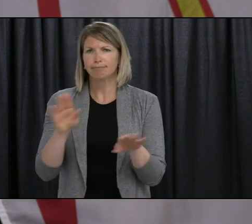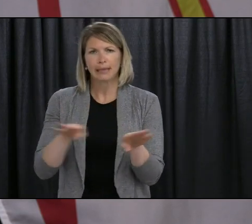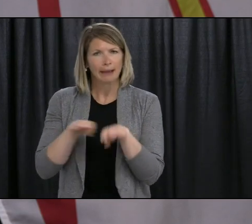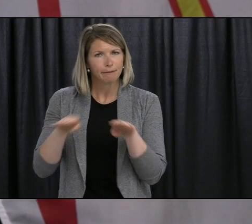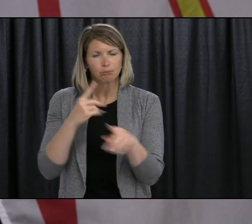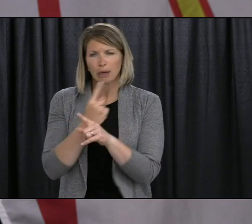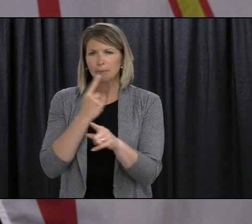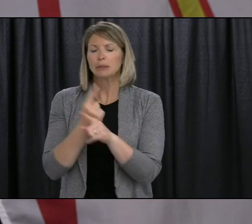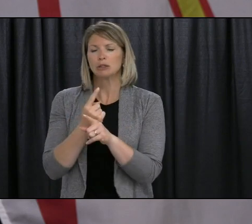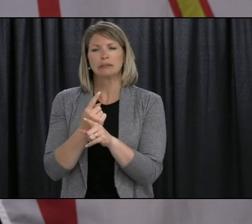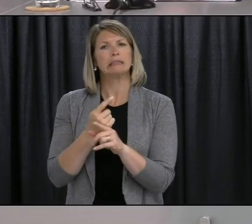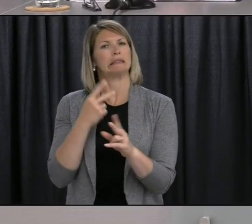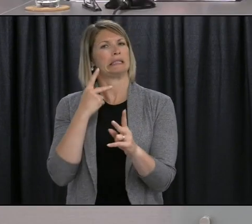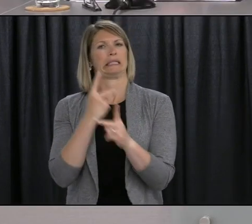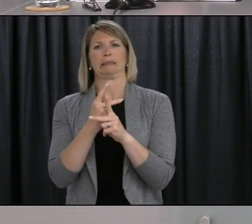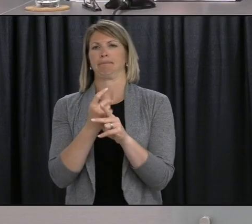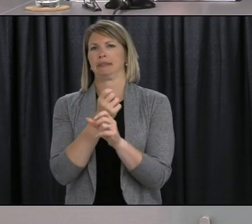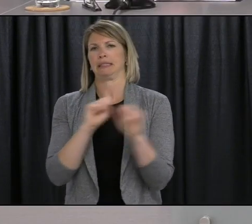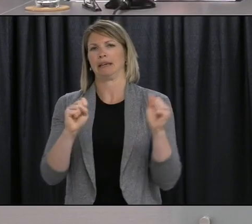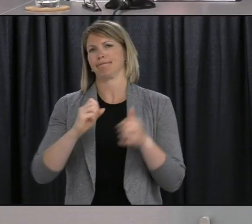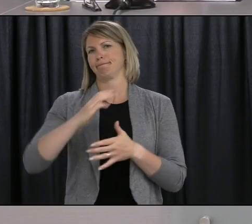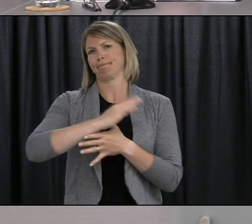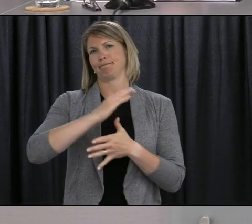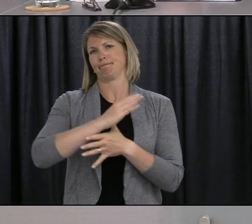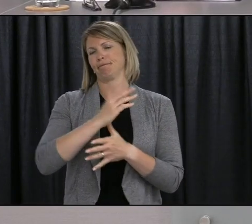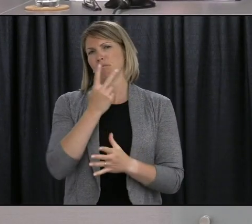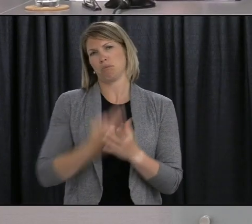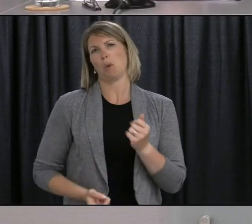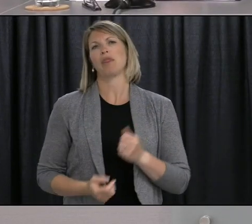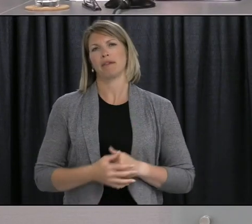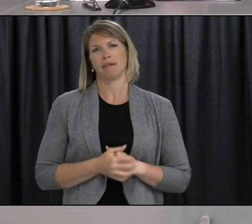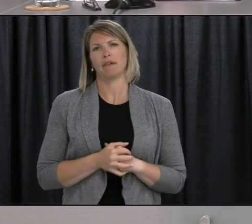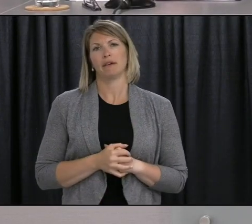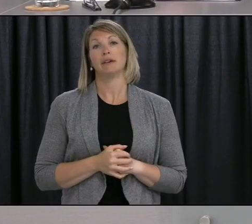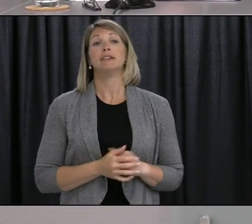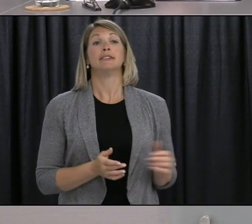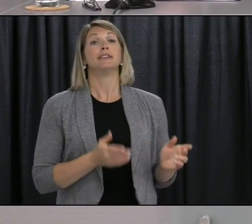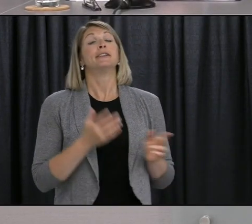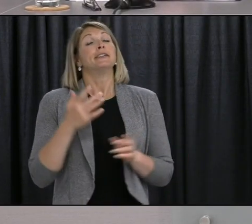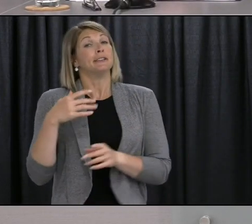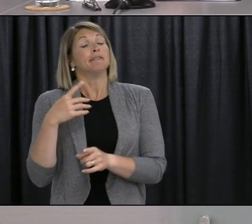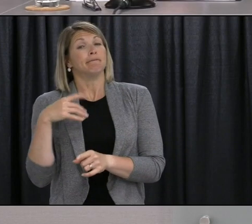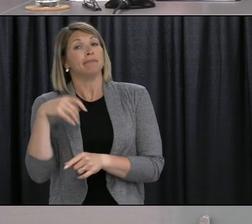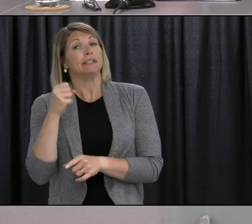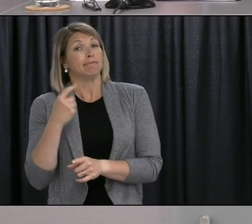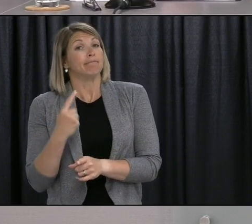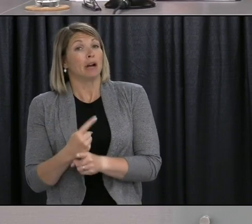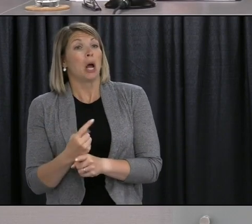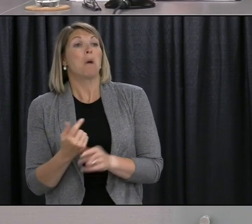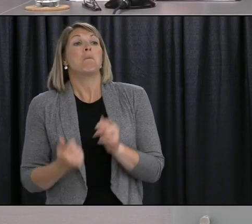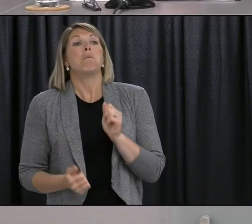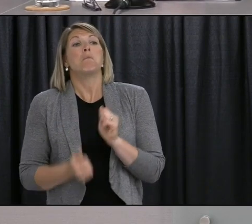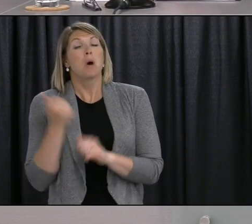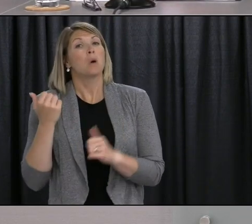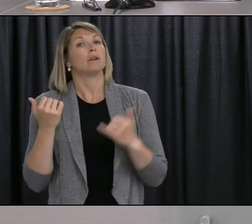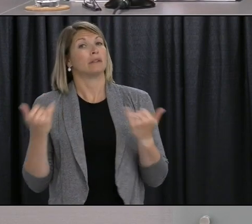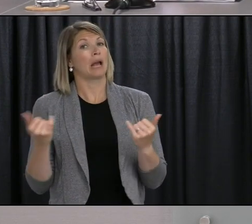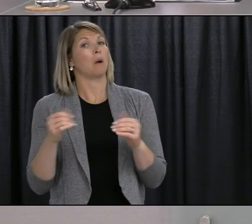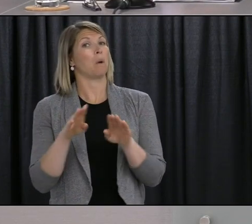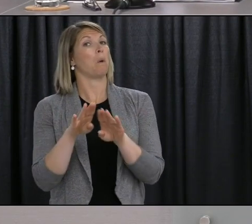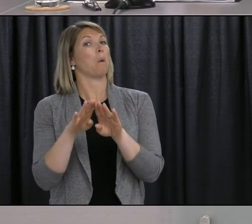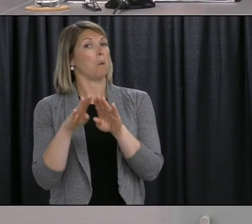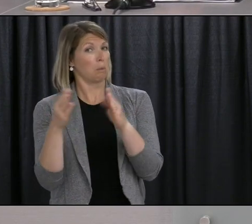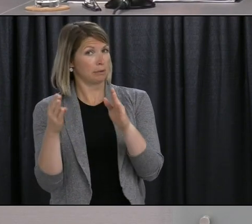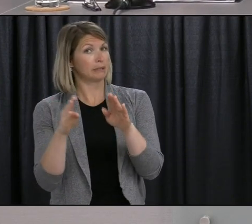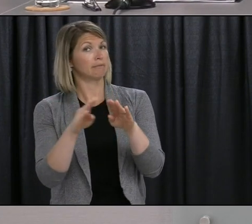keep people safe. Yeah, facilities, Tyler, you're right. I mean, most facilities are now open and services are being provided. I mean,